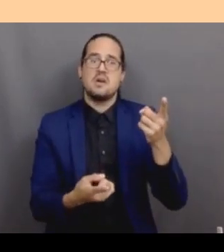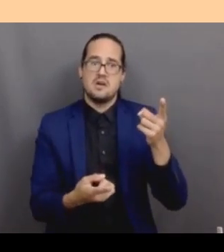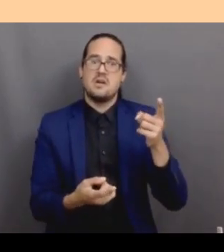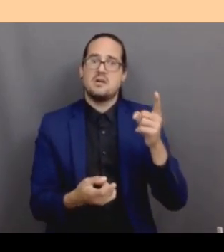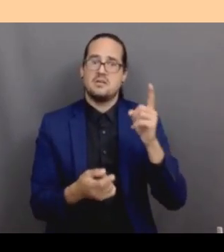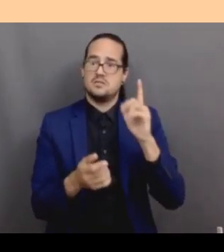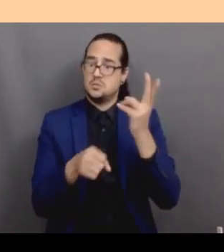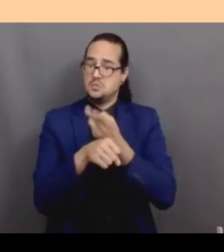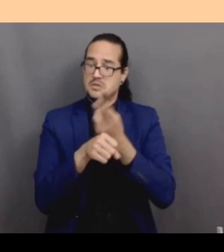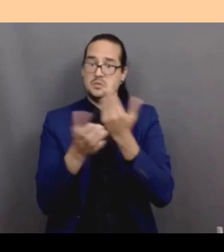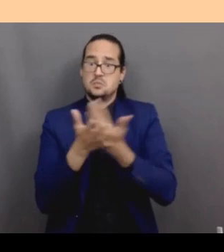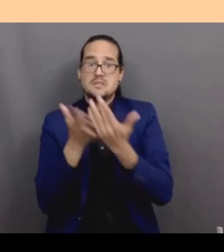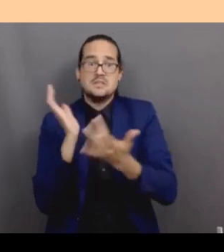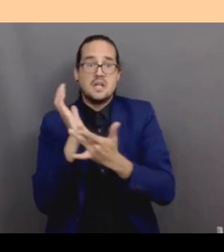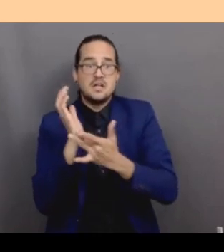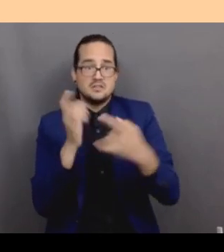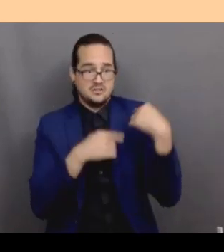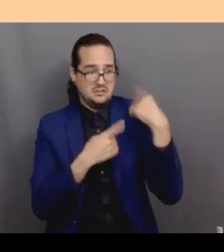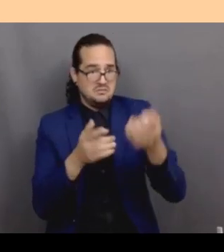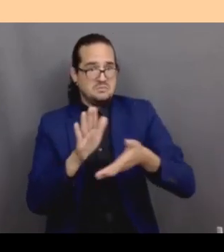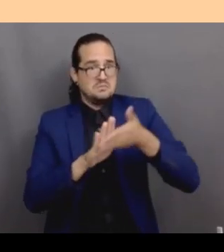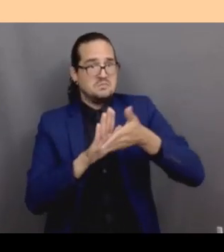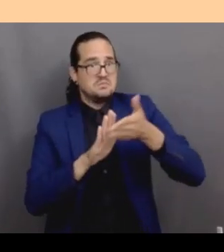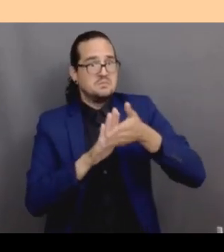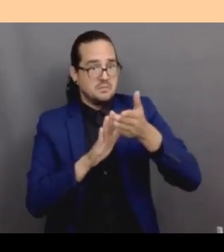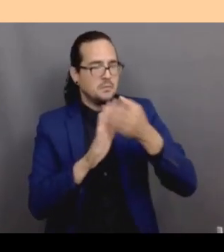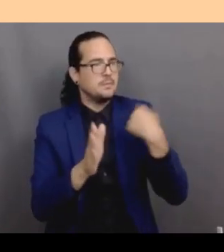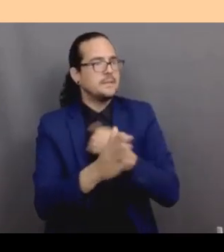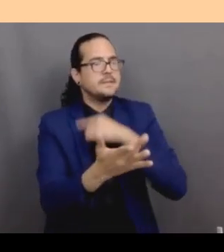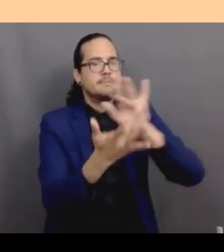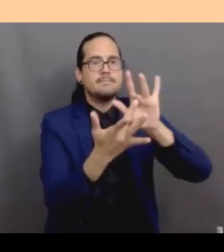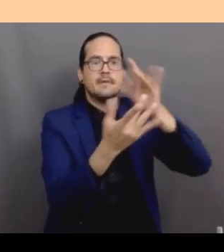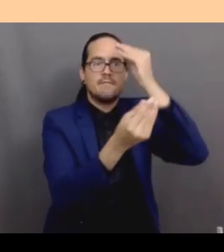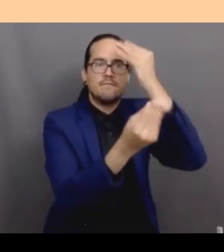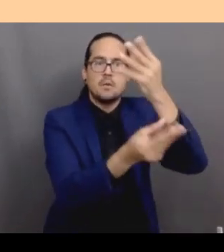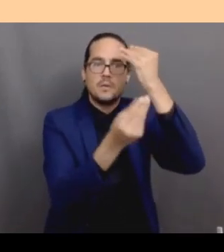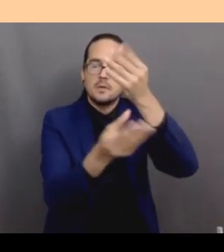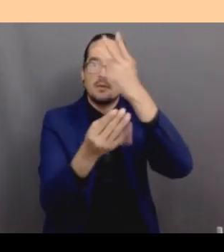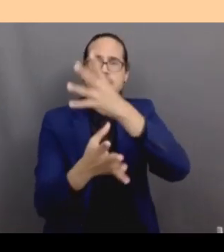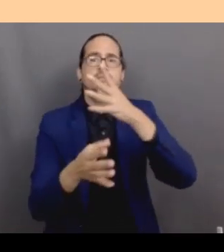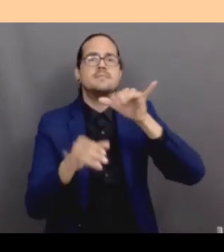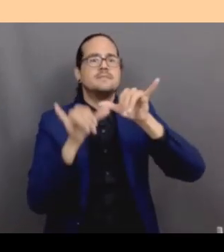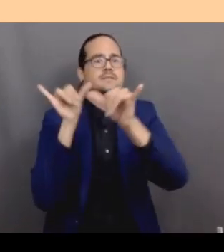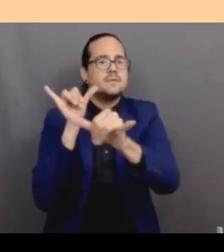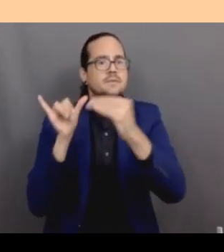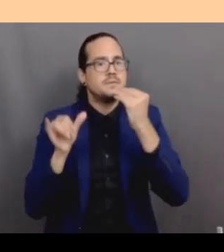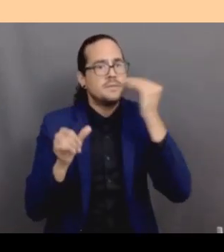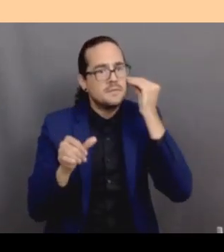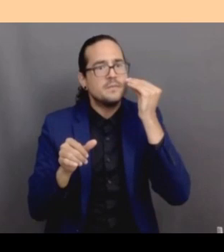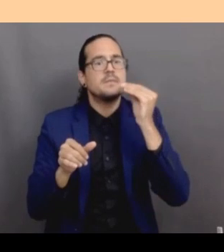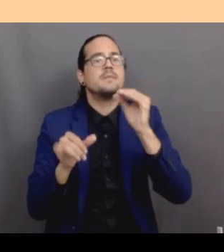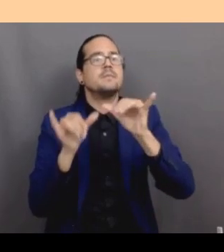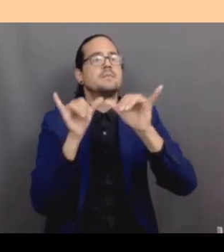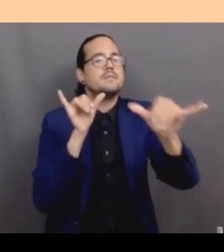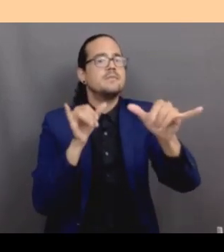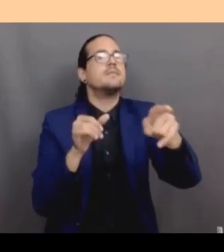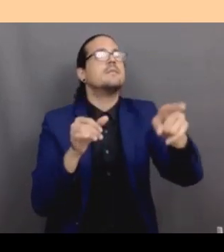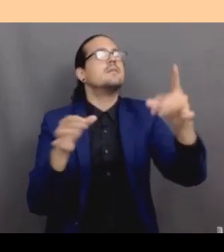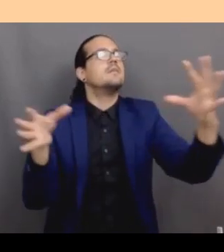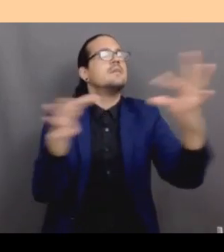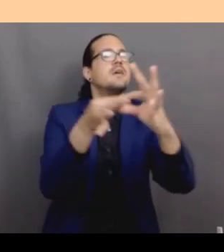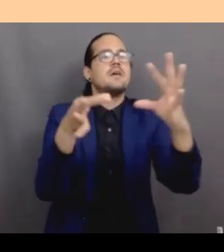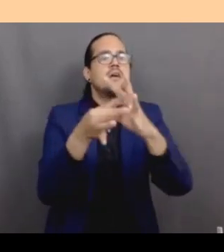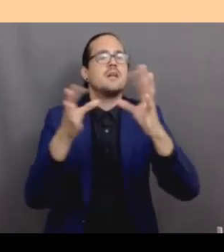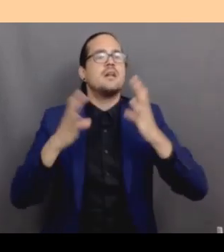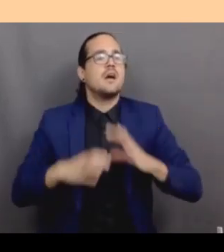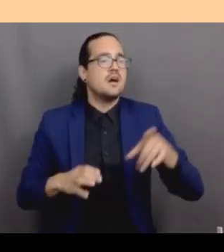shelter-in-place order, but also be able to continue our connections with our with our clients in behavioral health. And I think